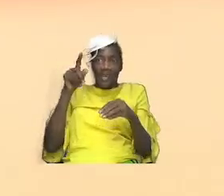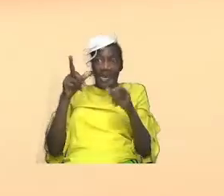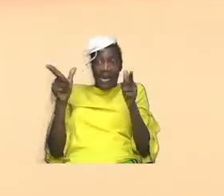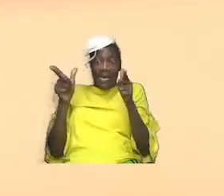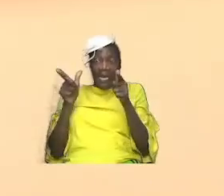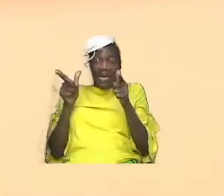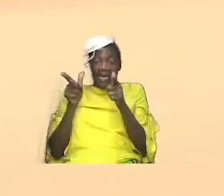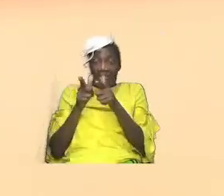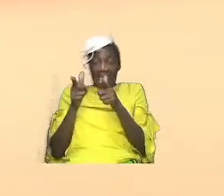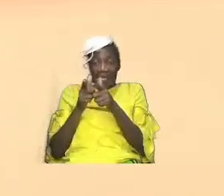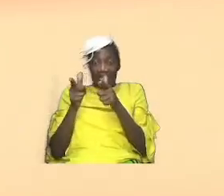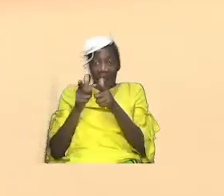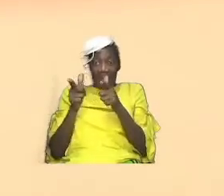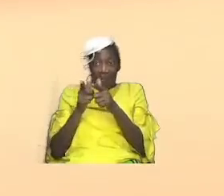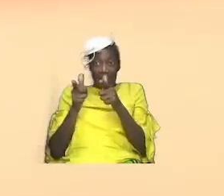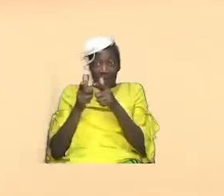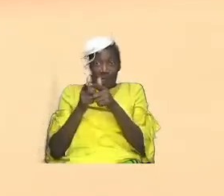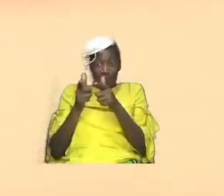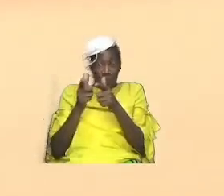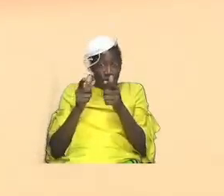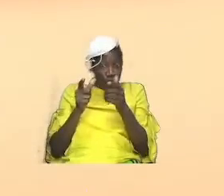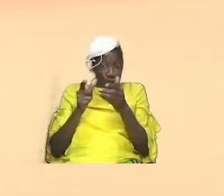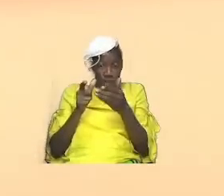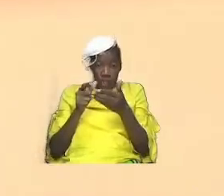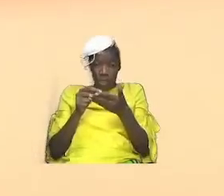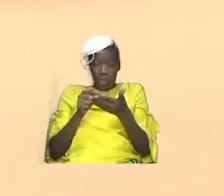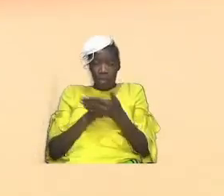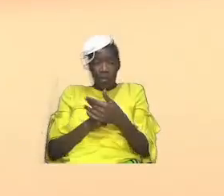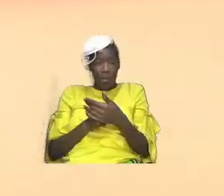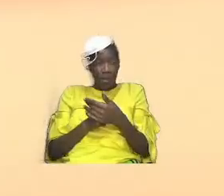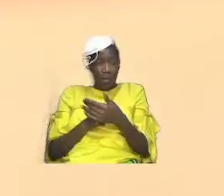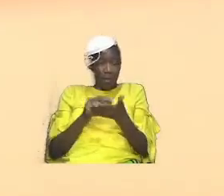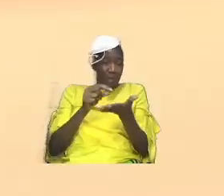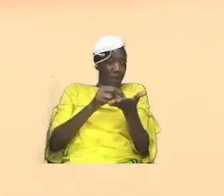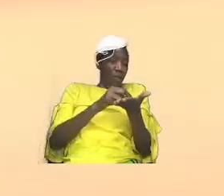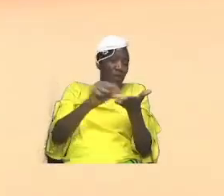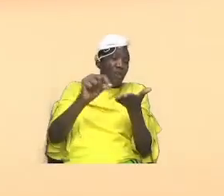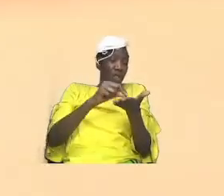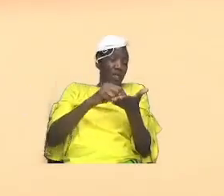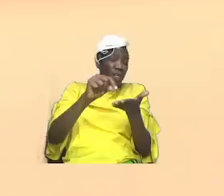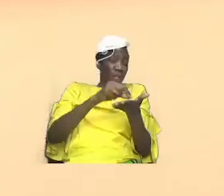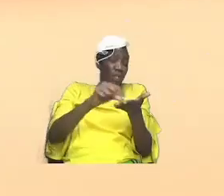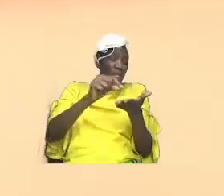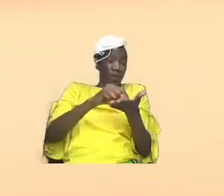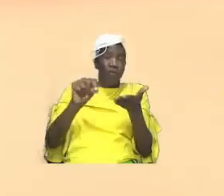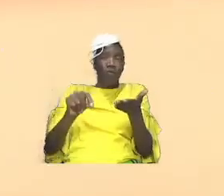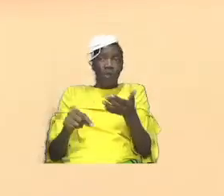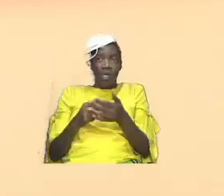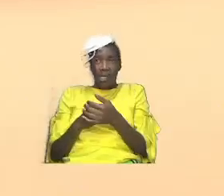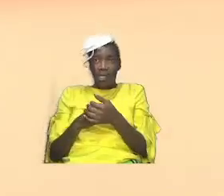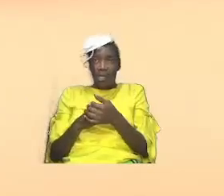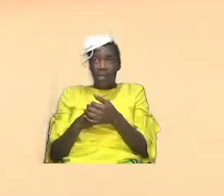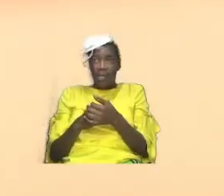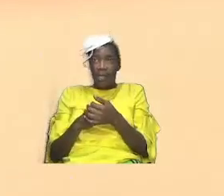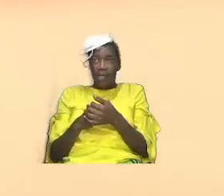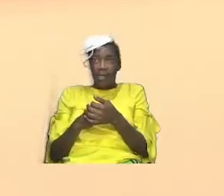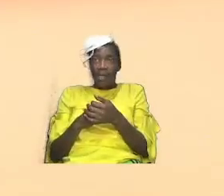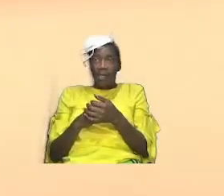$100,000 loan for that. We have to buy something called 3/8 for 20,000. So guess what they do?